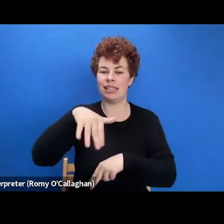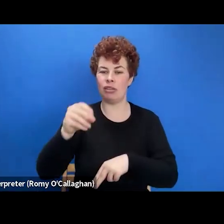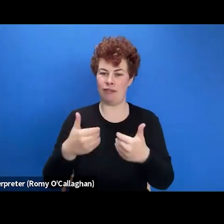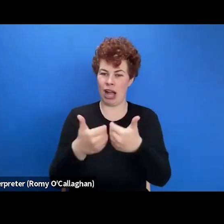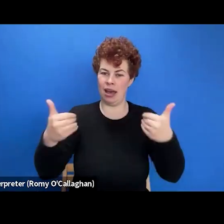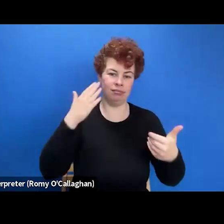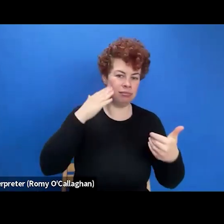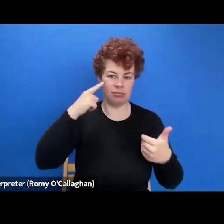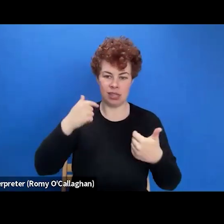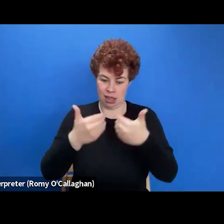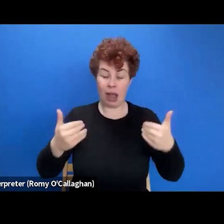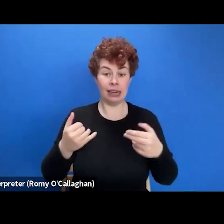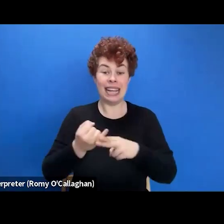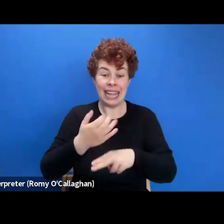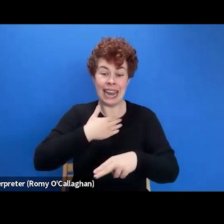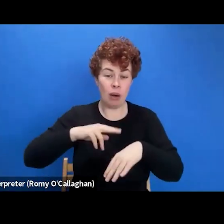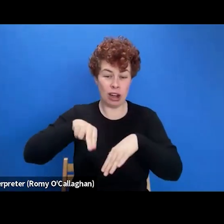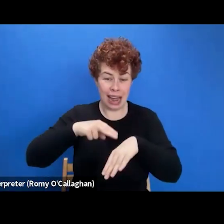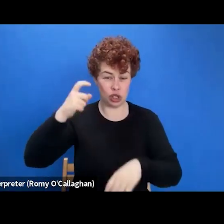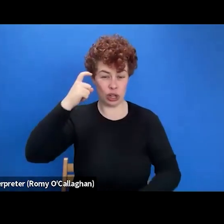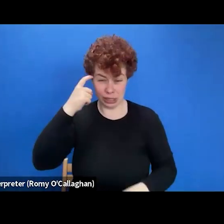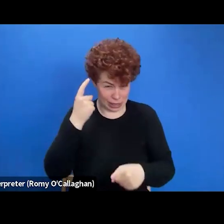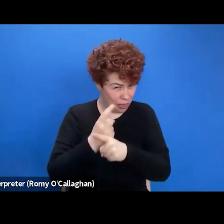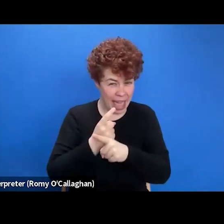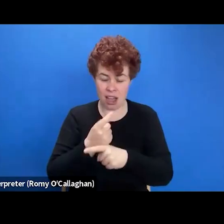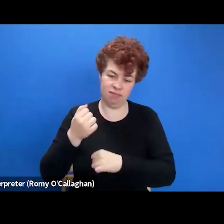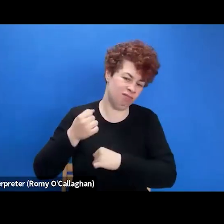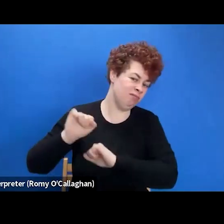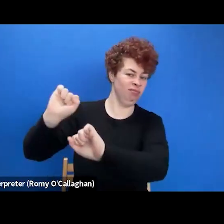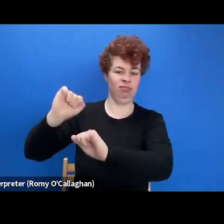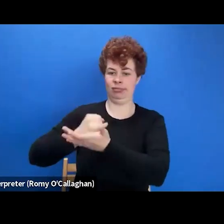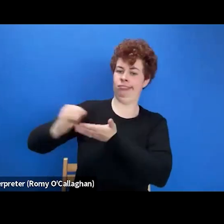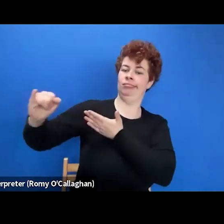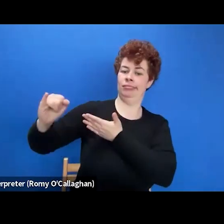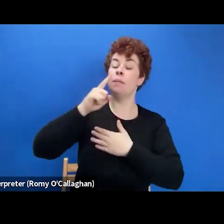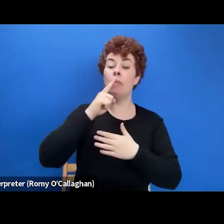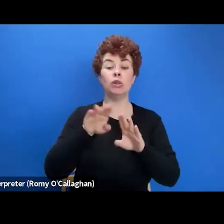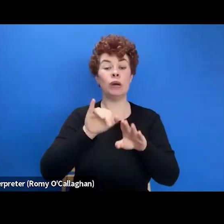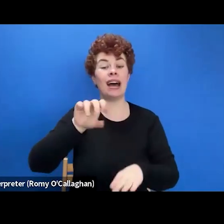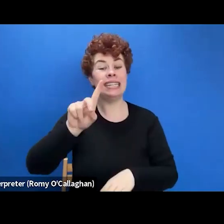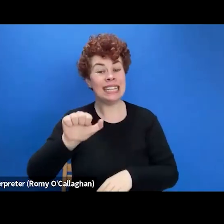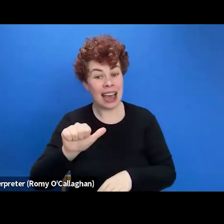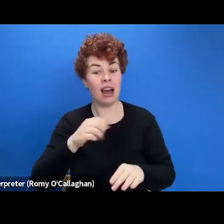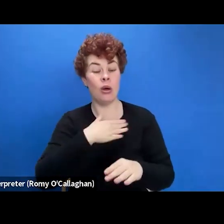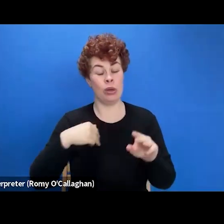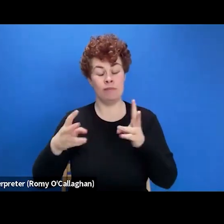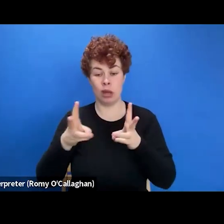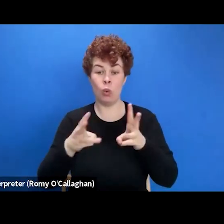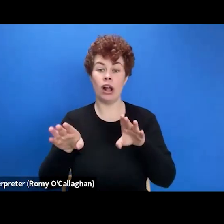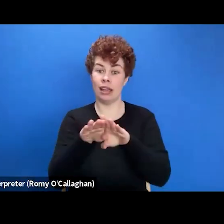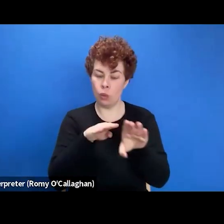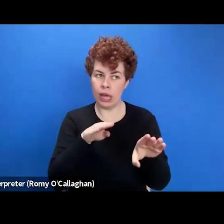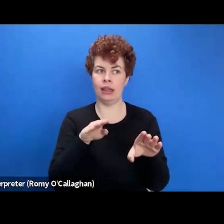is in our national consciousness. But from an ideas perspective, we've also been working with members on the concept of apartheid free